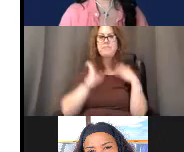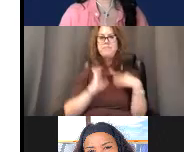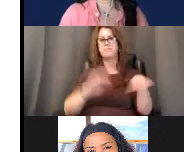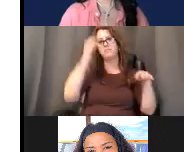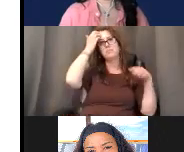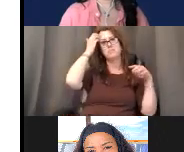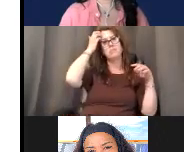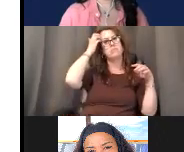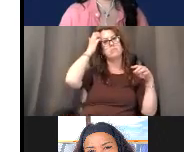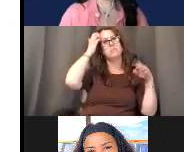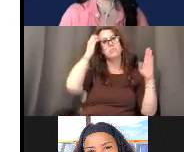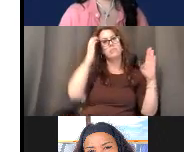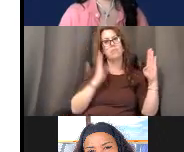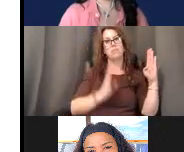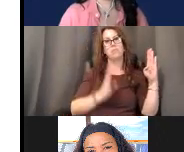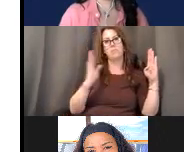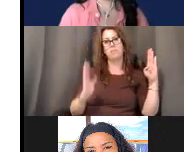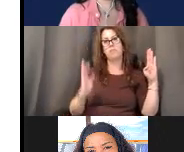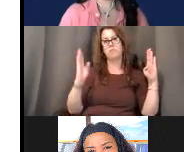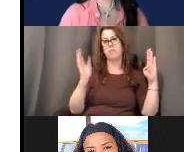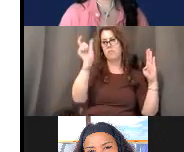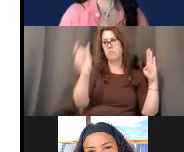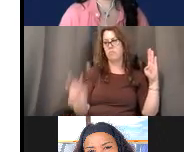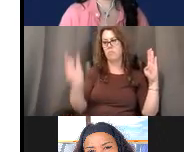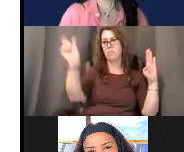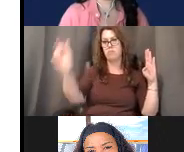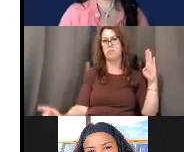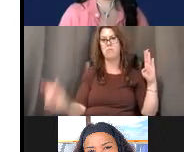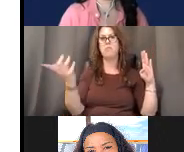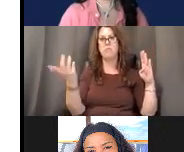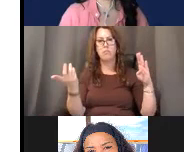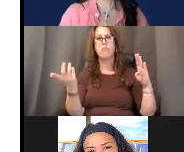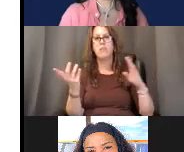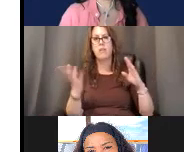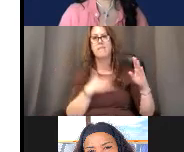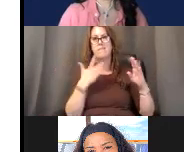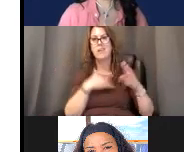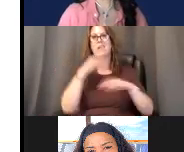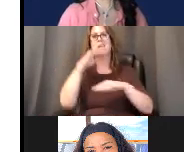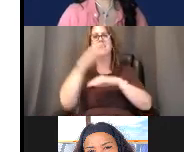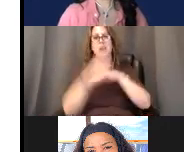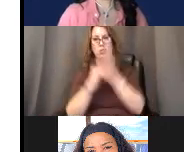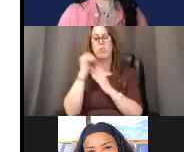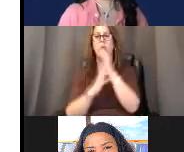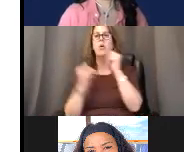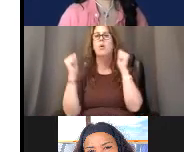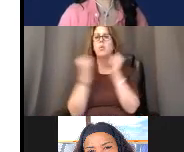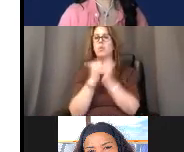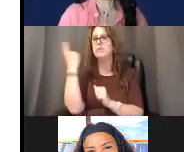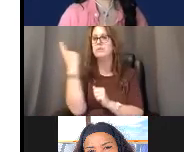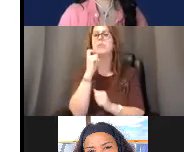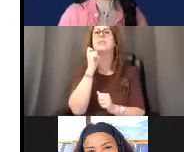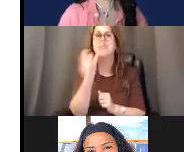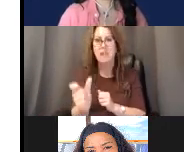we get to the sort of higher level of awareness, leaning in and being comfortable with the discomfort. Conversations about race or ethnicity are no longer